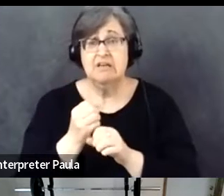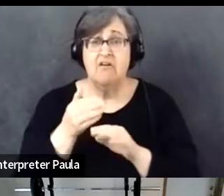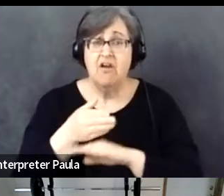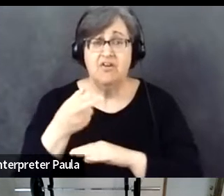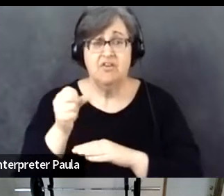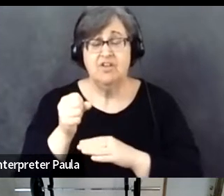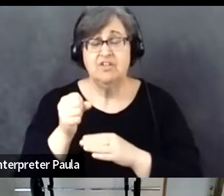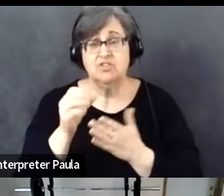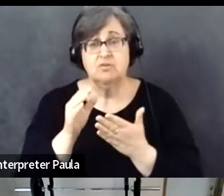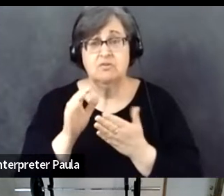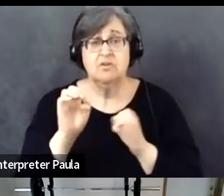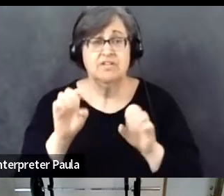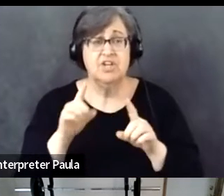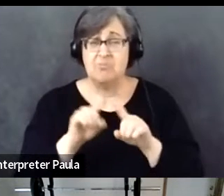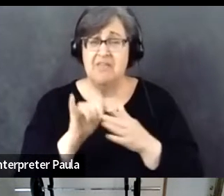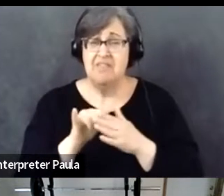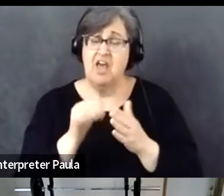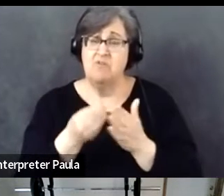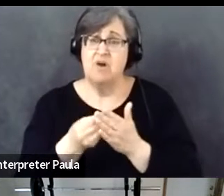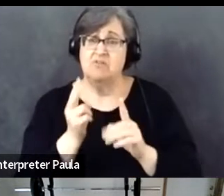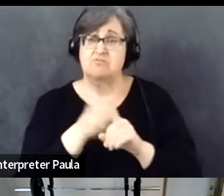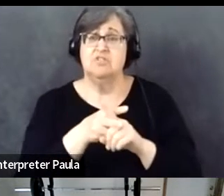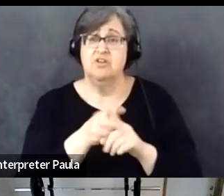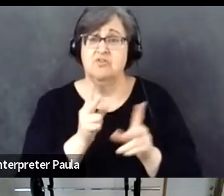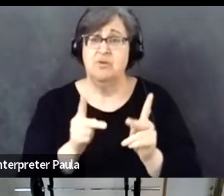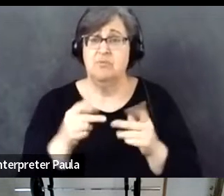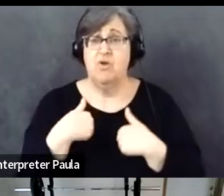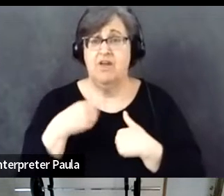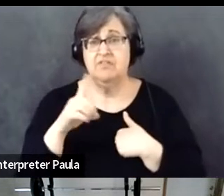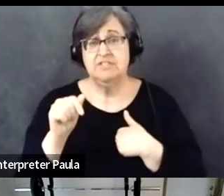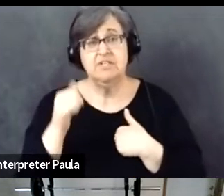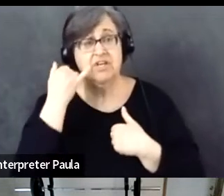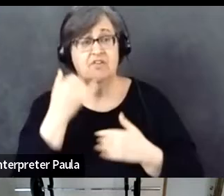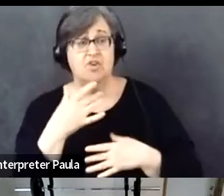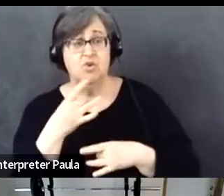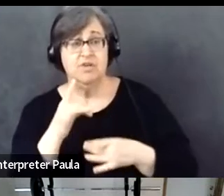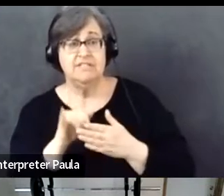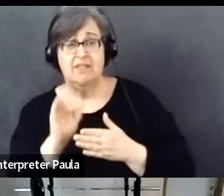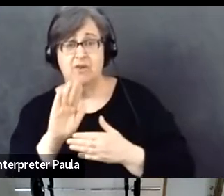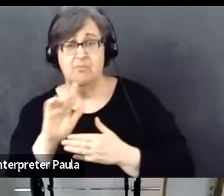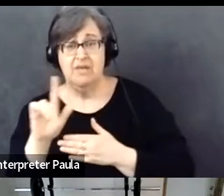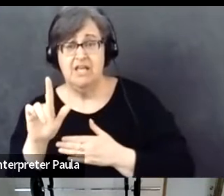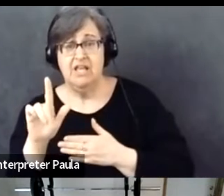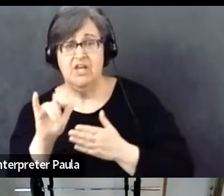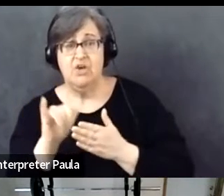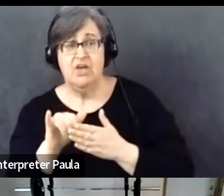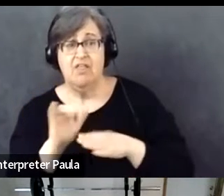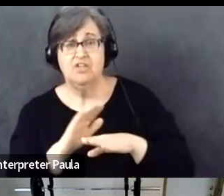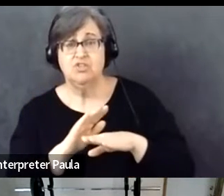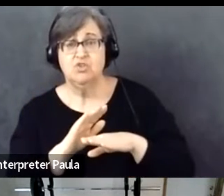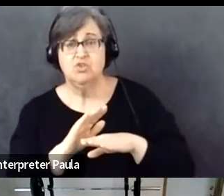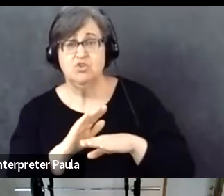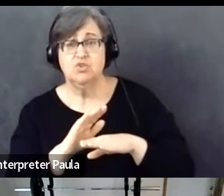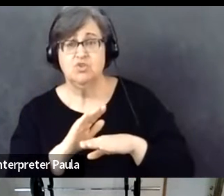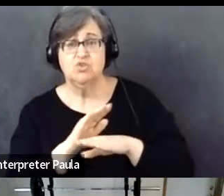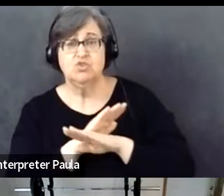be earmarked for people with disabilities. And so if you're interested in that bill, that's kind of the call to don't